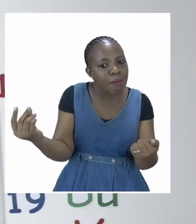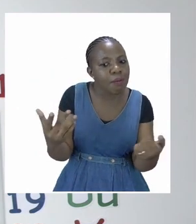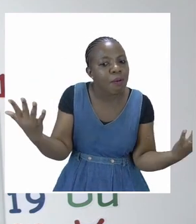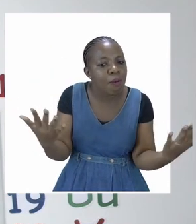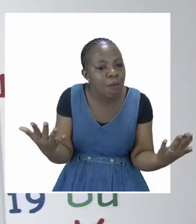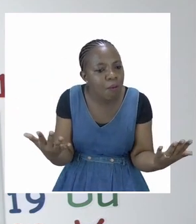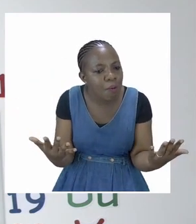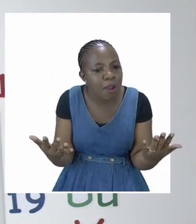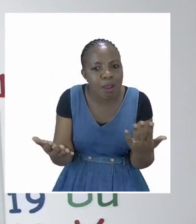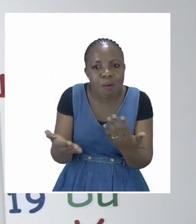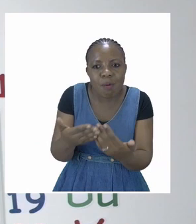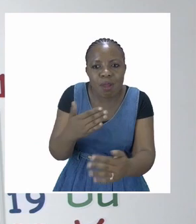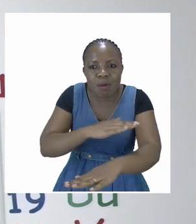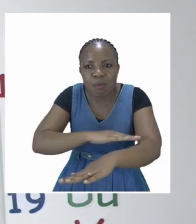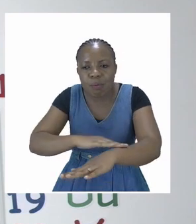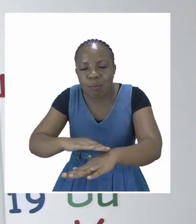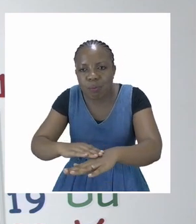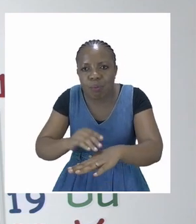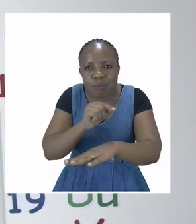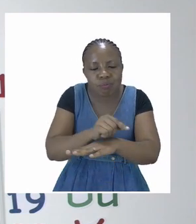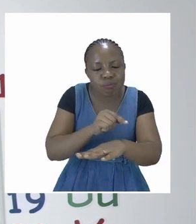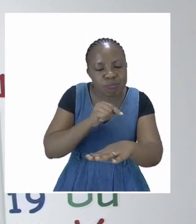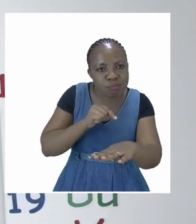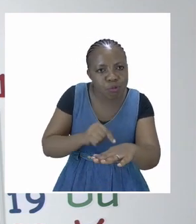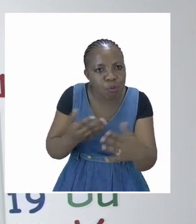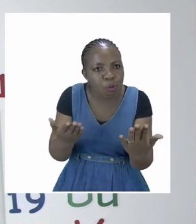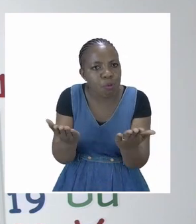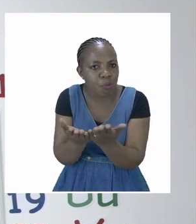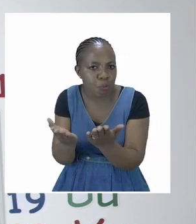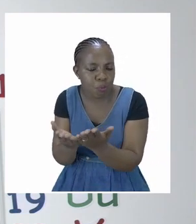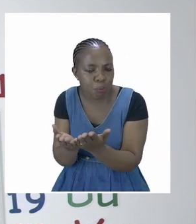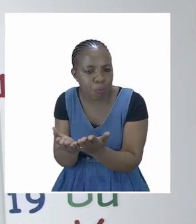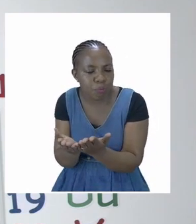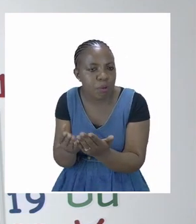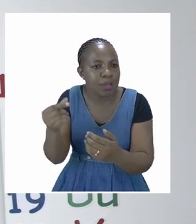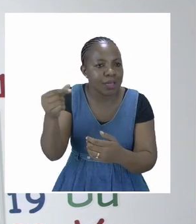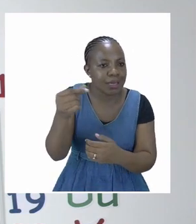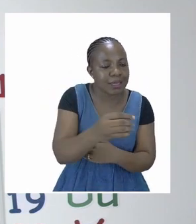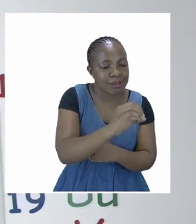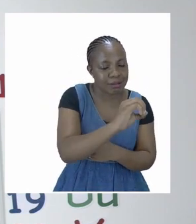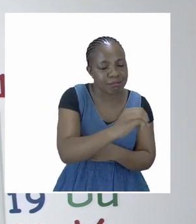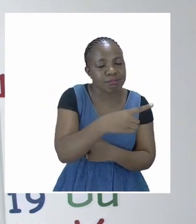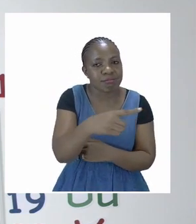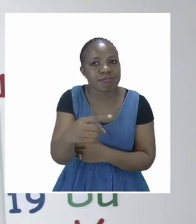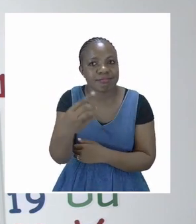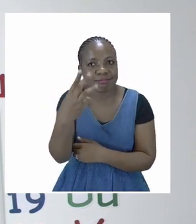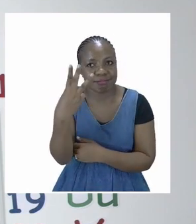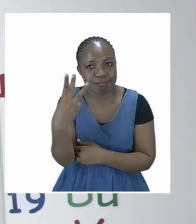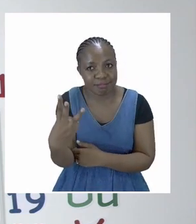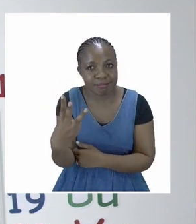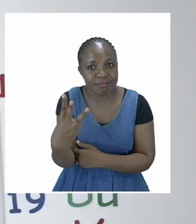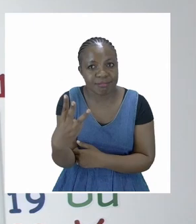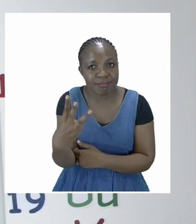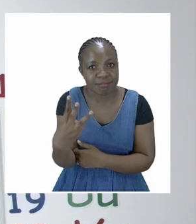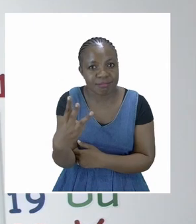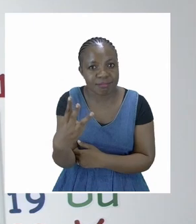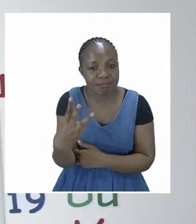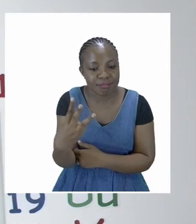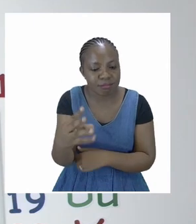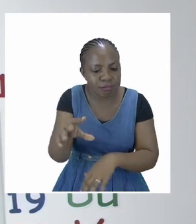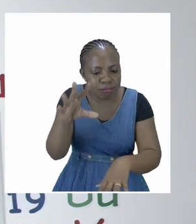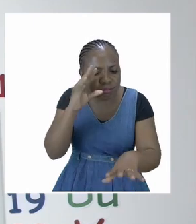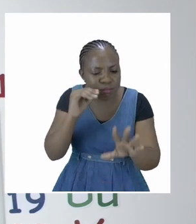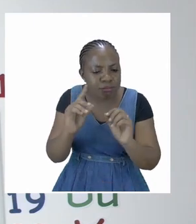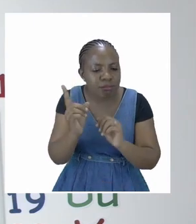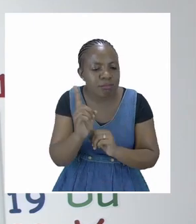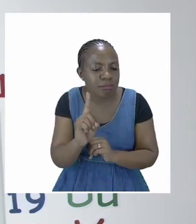to Thursday for pre-primary up until grade 3. The lessons are for listening